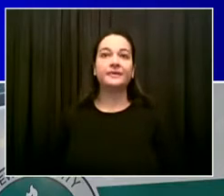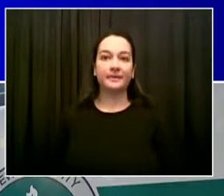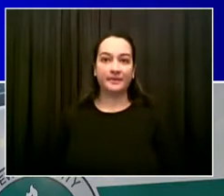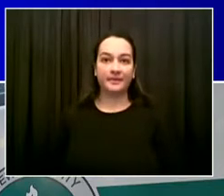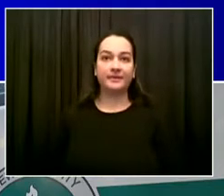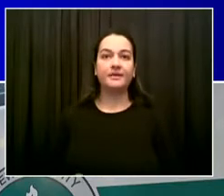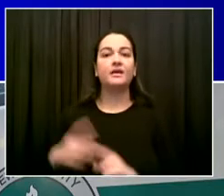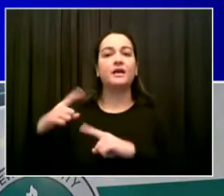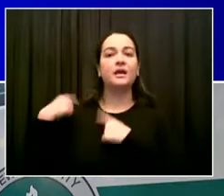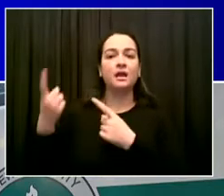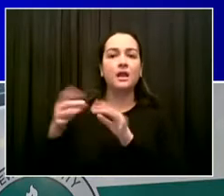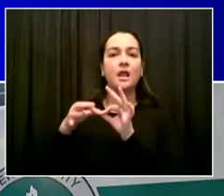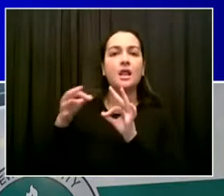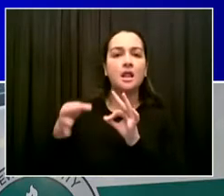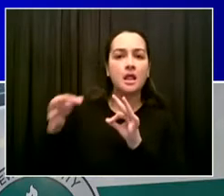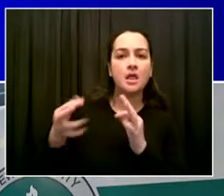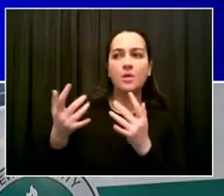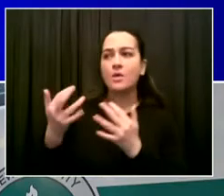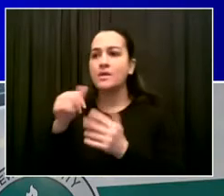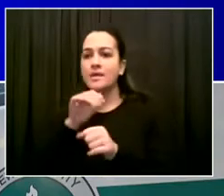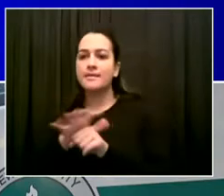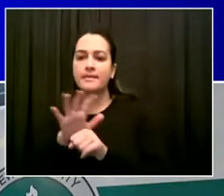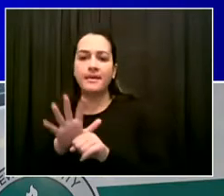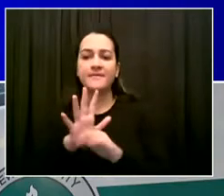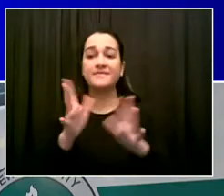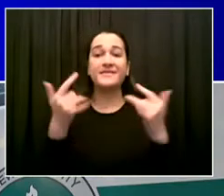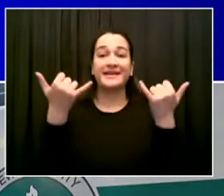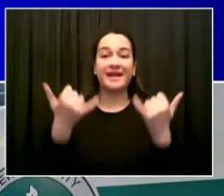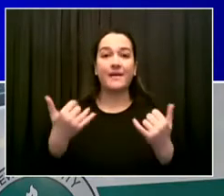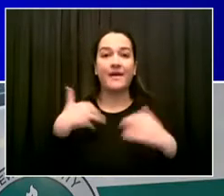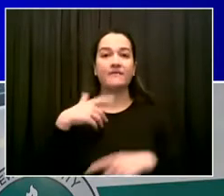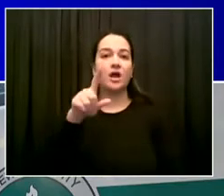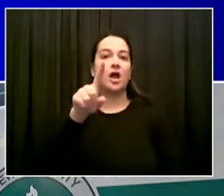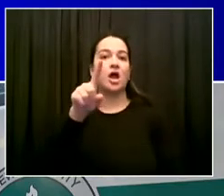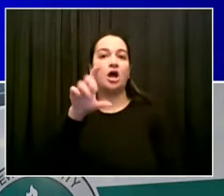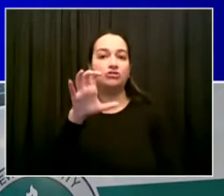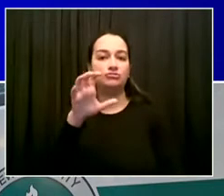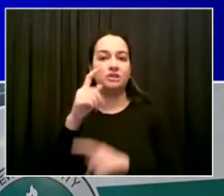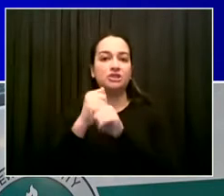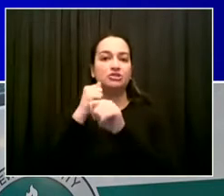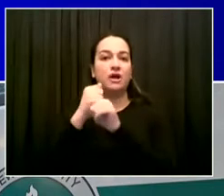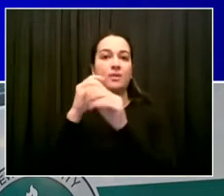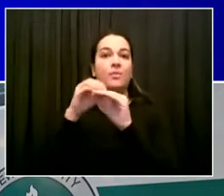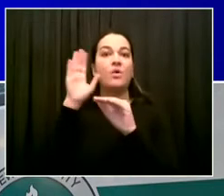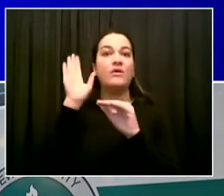community members have talked to us about the most. So we'll have over 100 additional